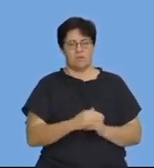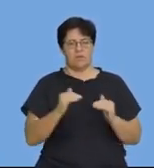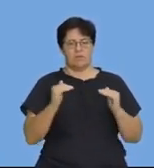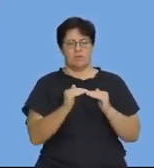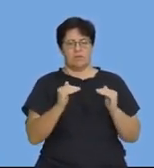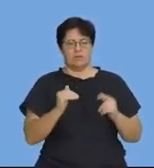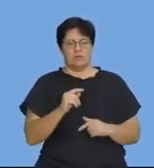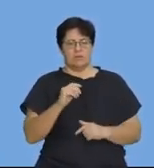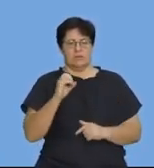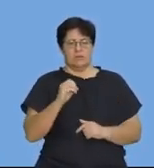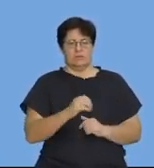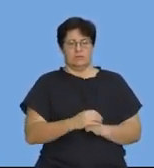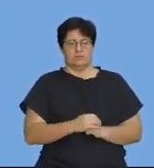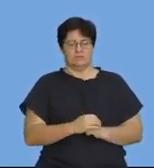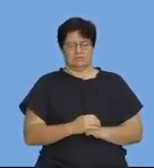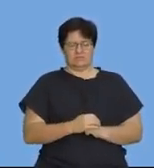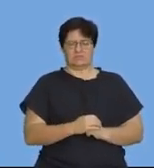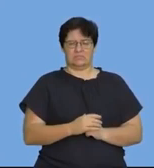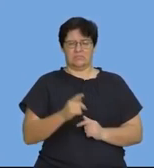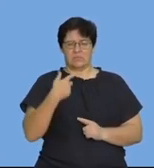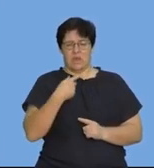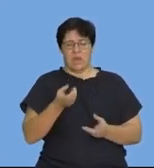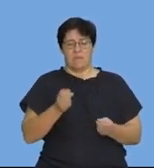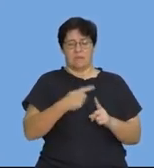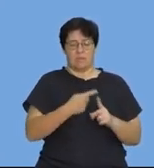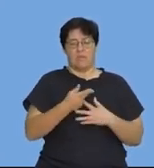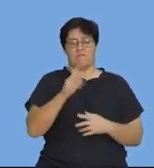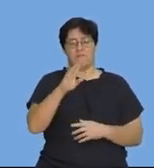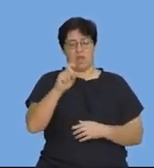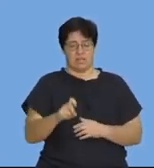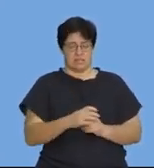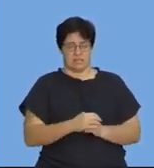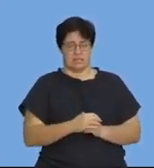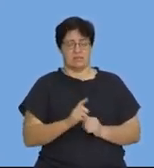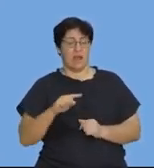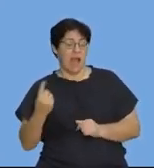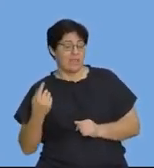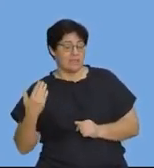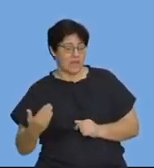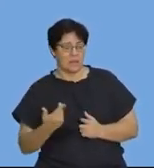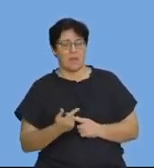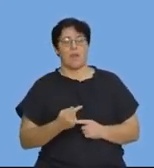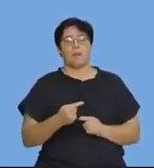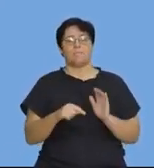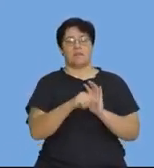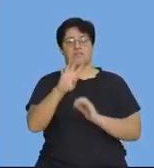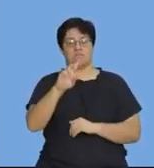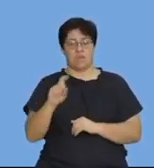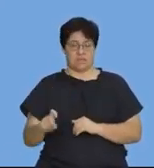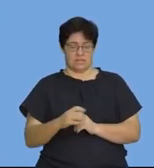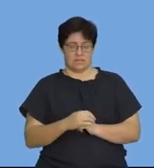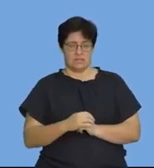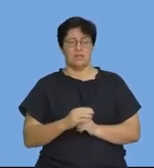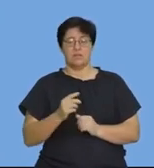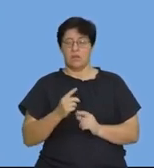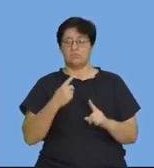0, right? So I multiply that, it becomes 4x. Take it to the other side, it becomes a minus 4x. You multiply those